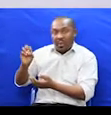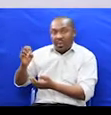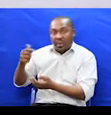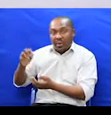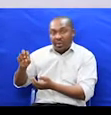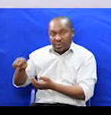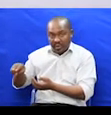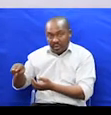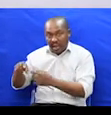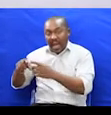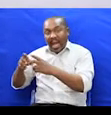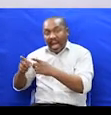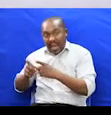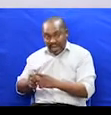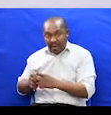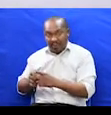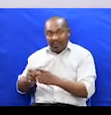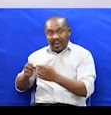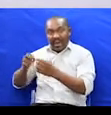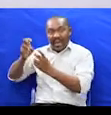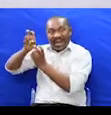just revolving through the orbit,